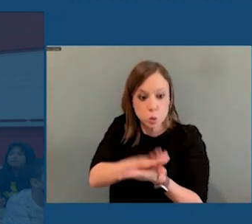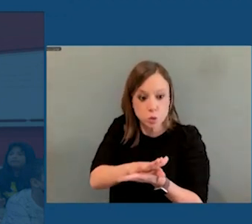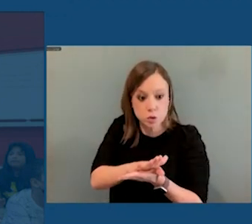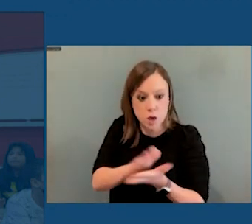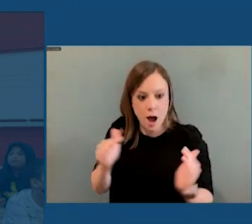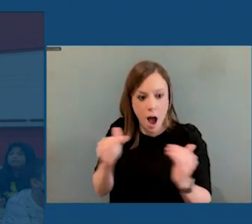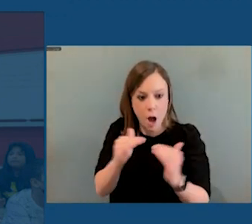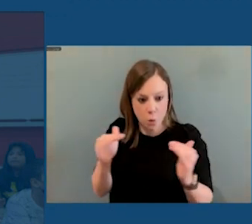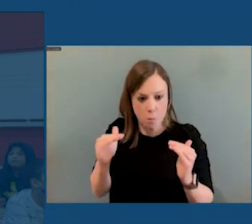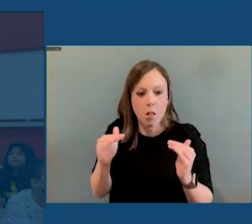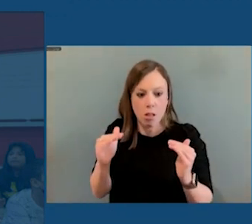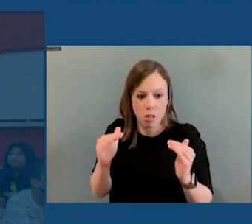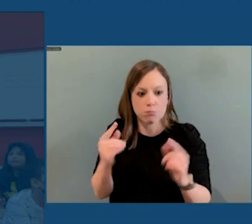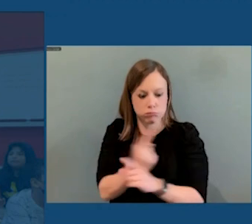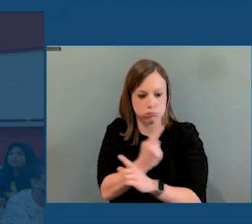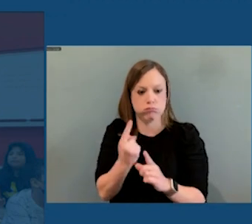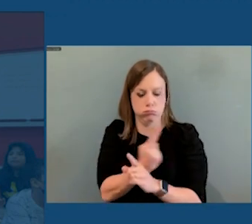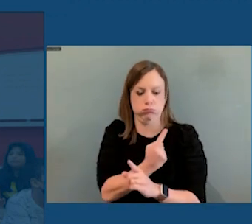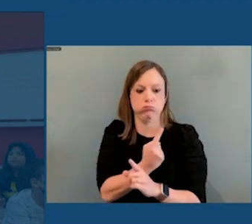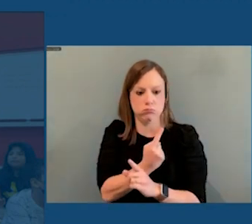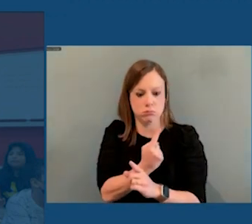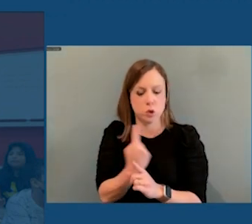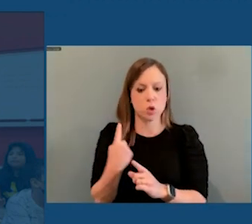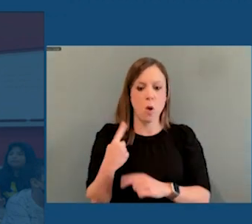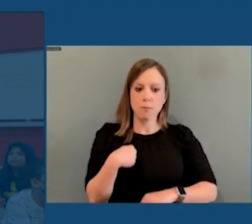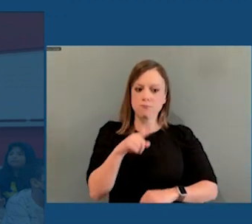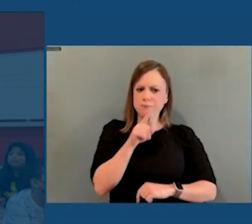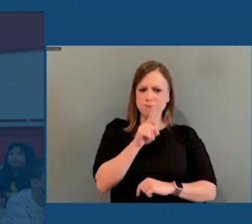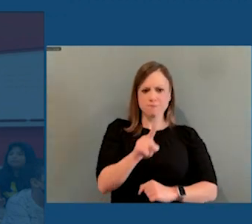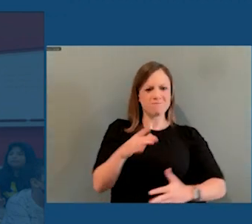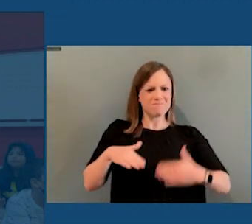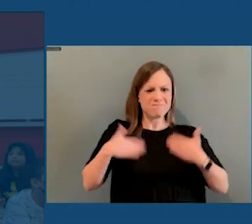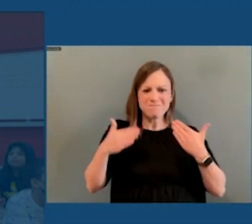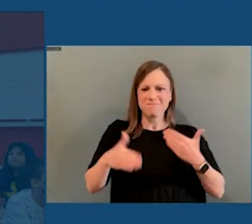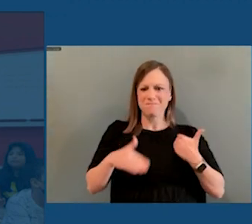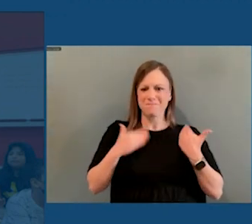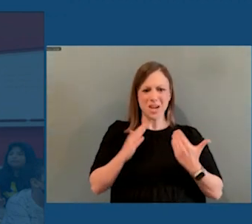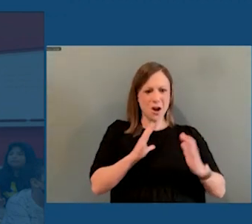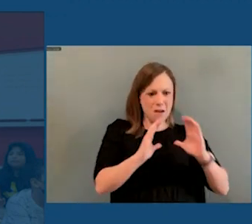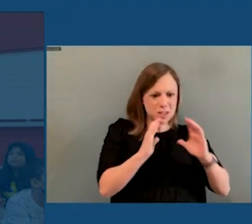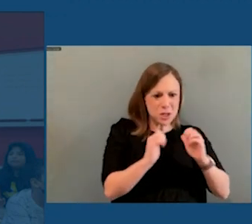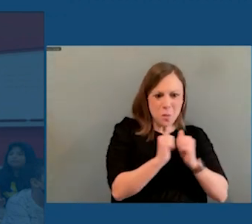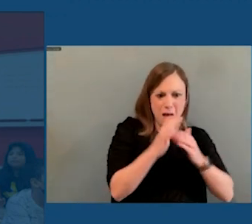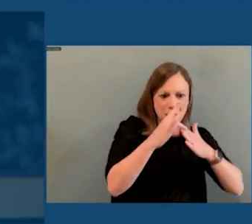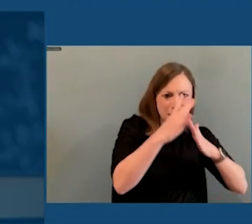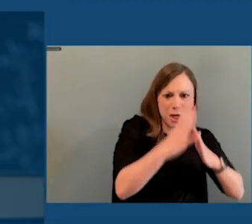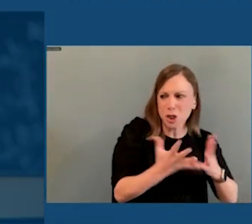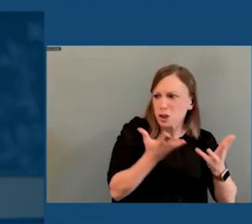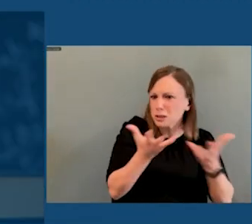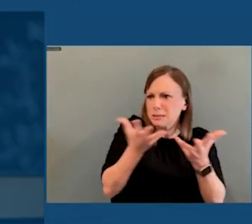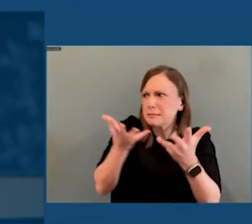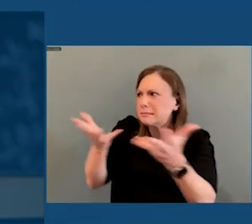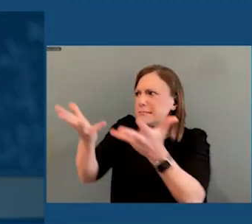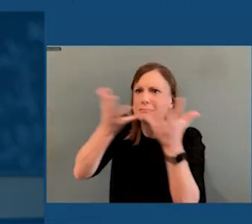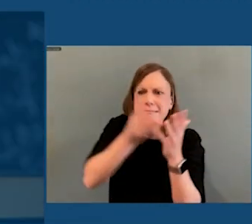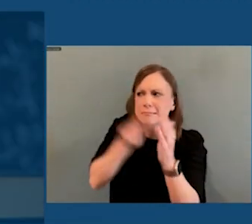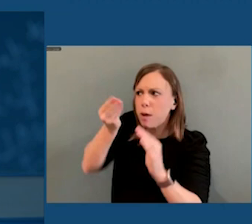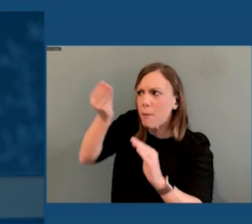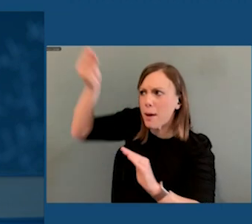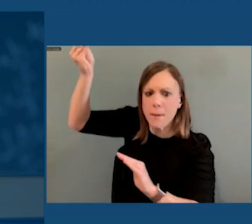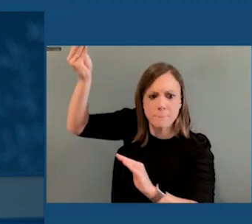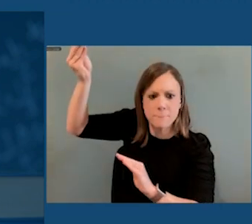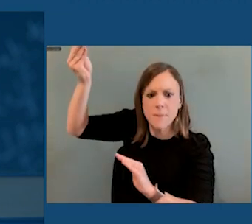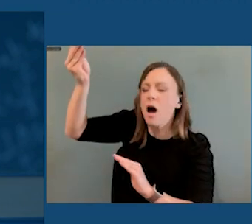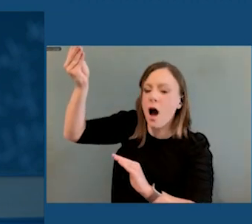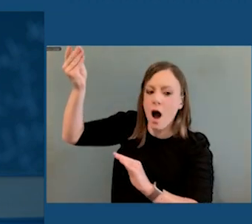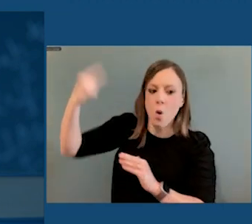right thing. So I'm really glad that in conversations with our leaders, we've agreed to take a significant step this year to improve the